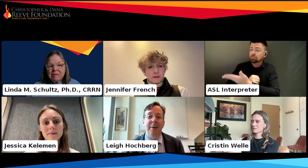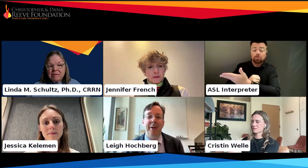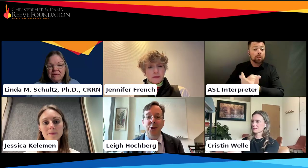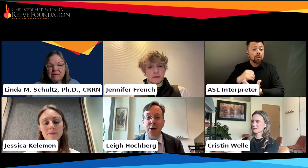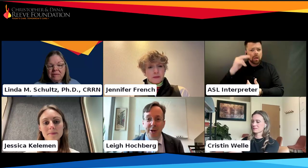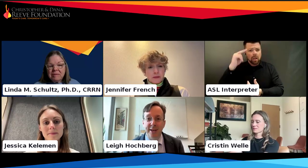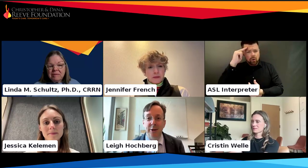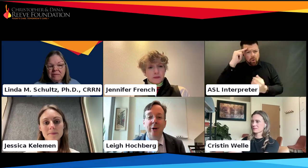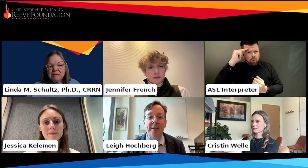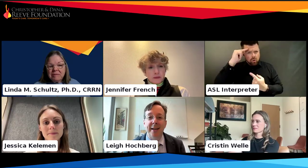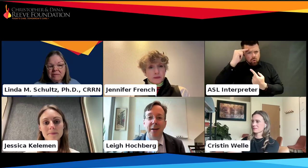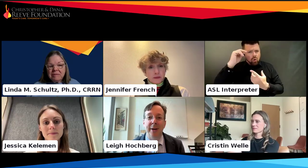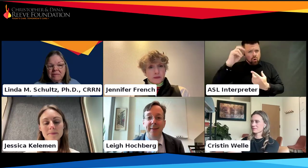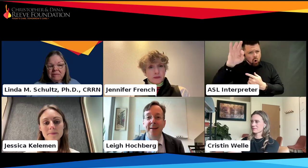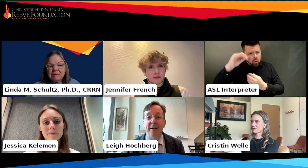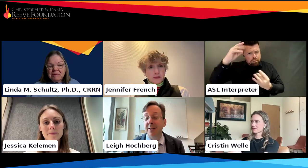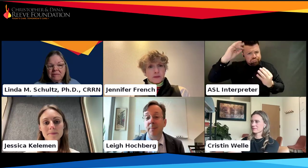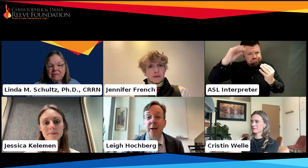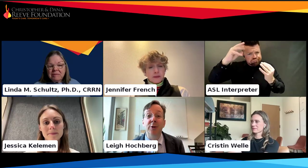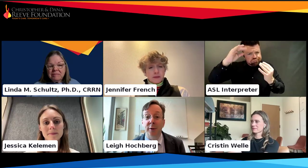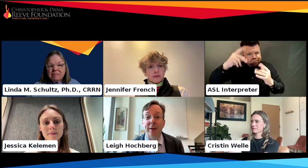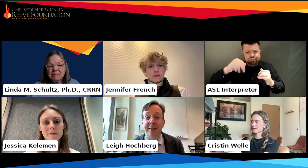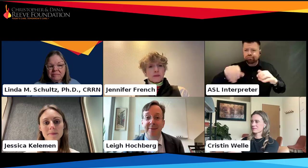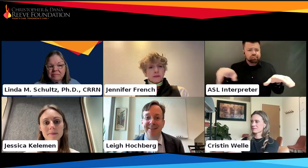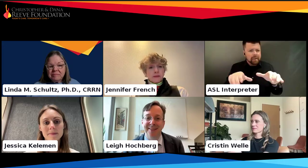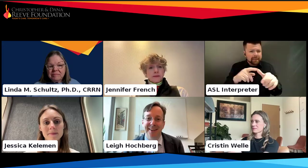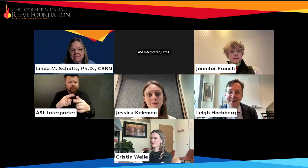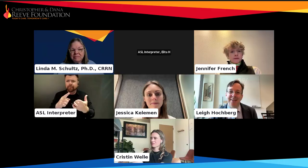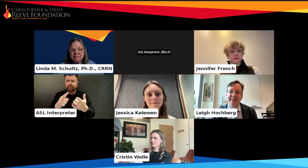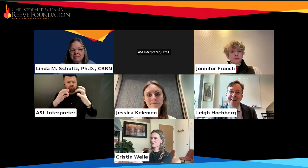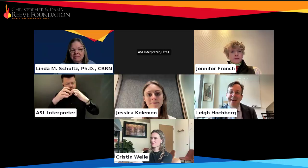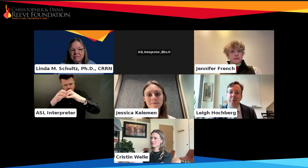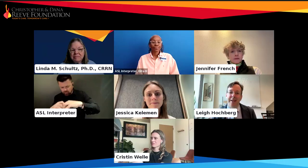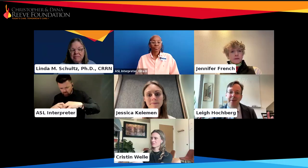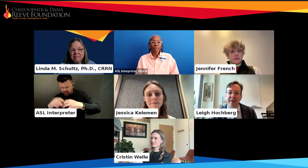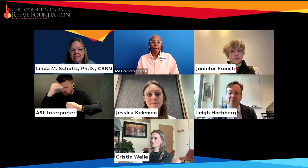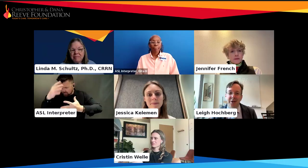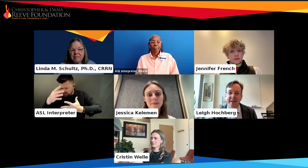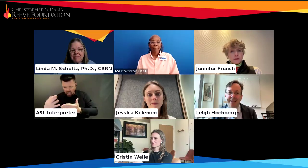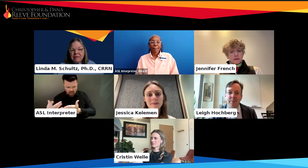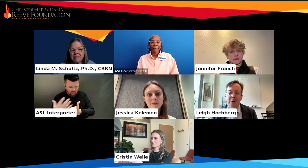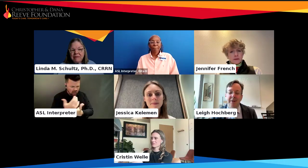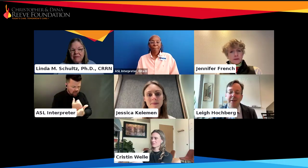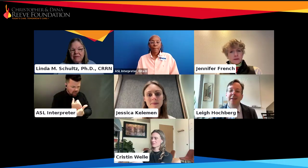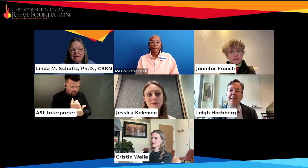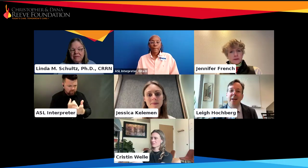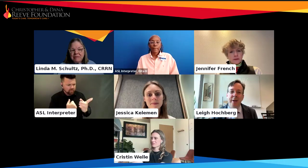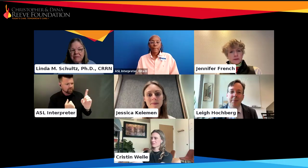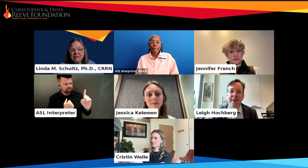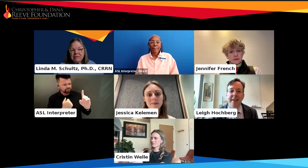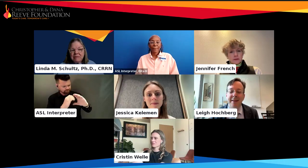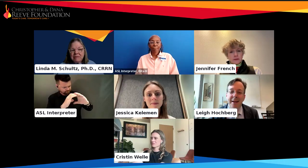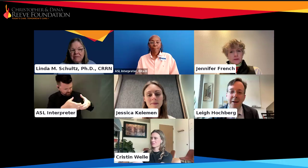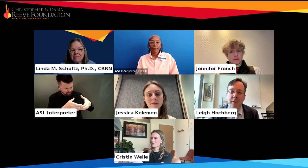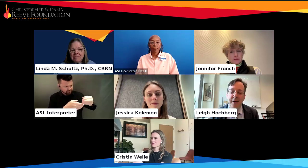activity, interprets it in real time, and then does something useful with it. And if we keep the definition that simple, then